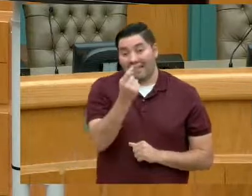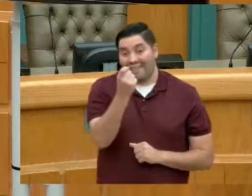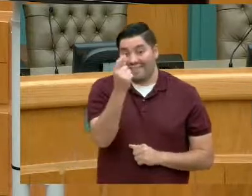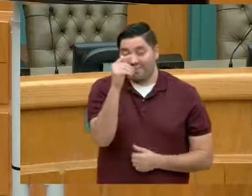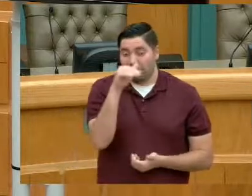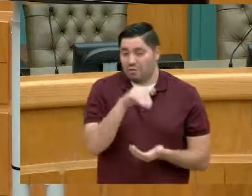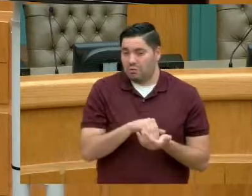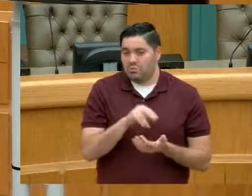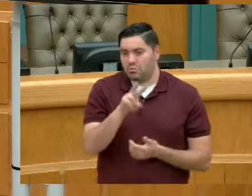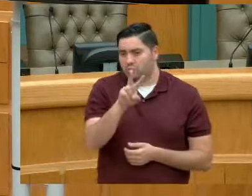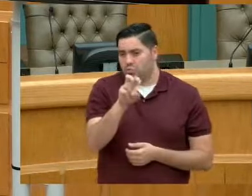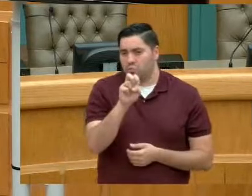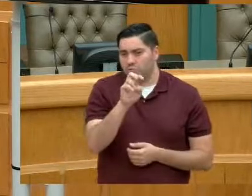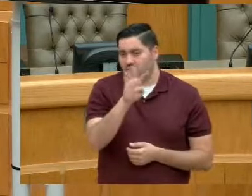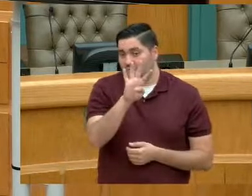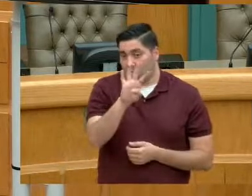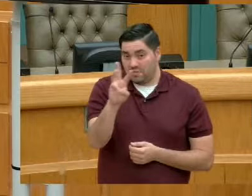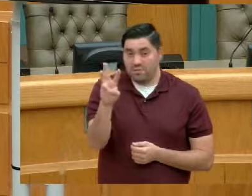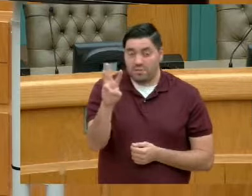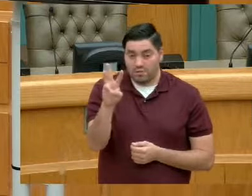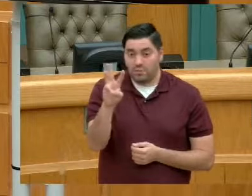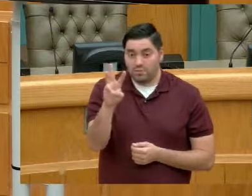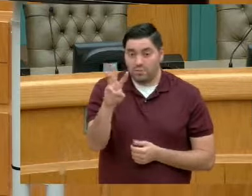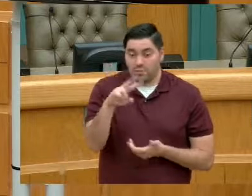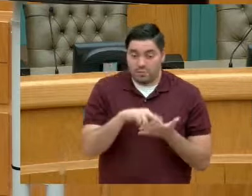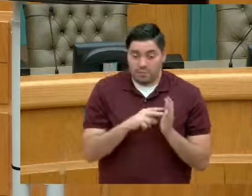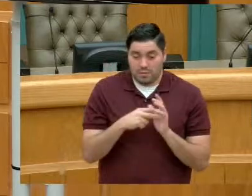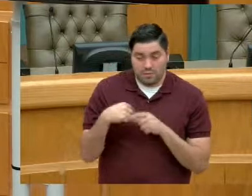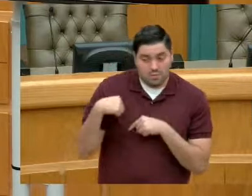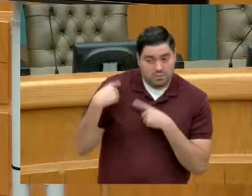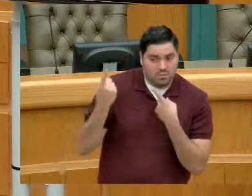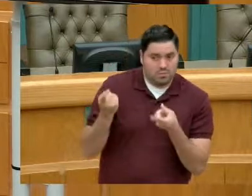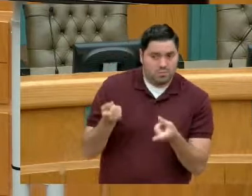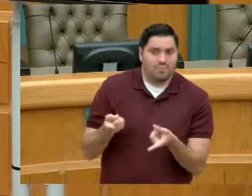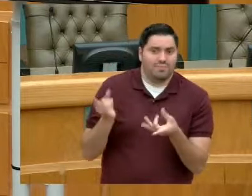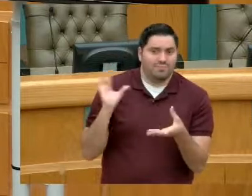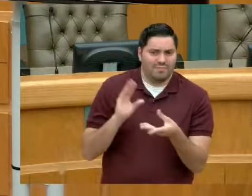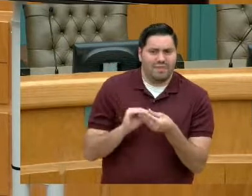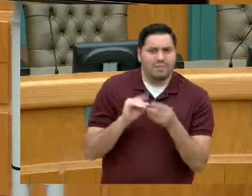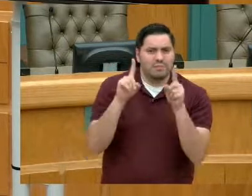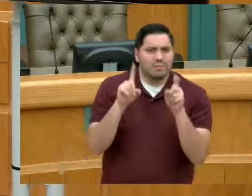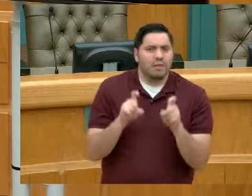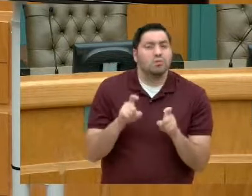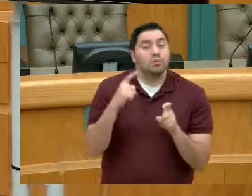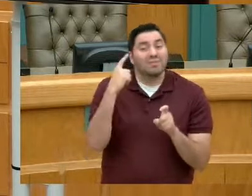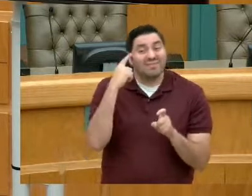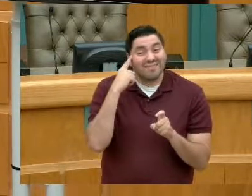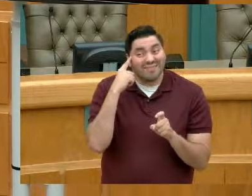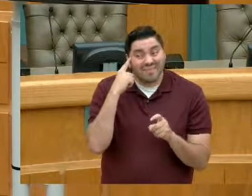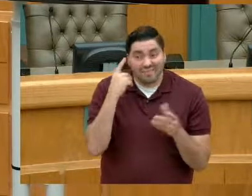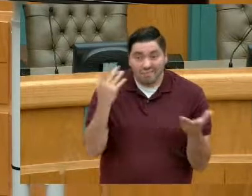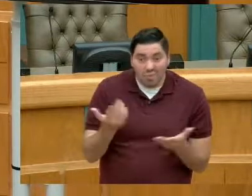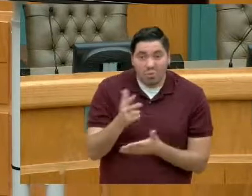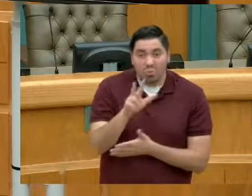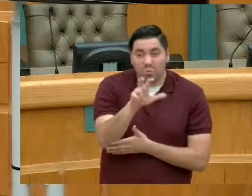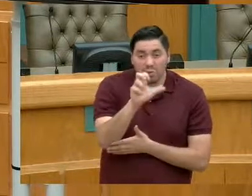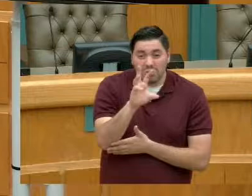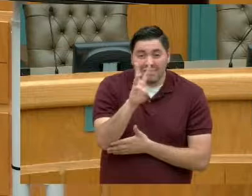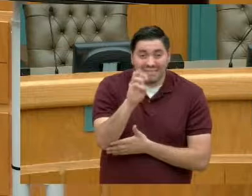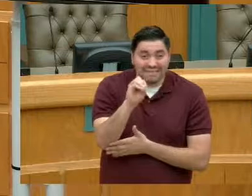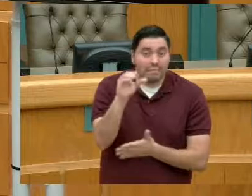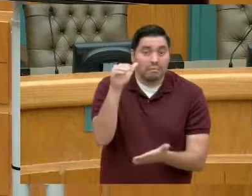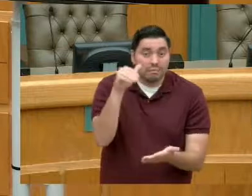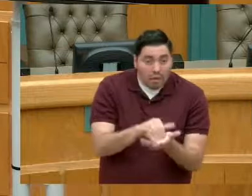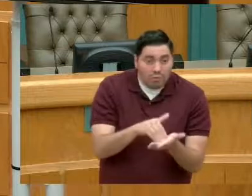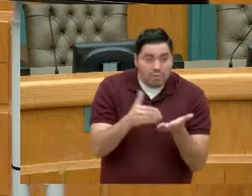it's 11,246 of all the tests we've performed. When you think of our population of about 360,000 in the city